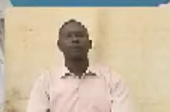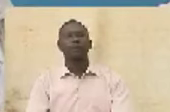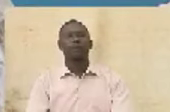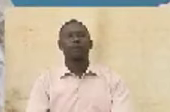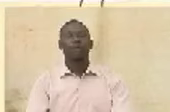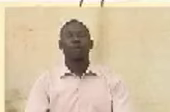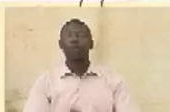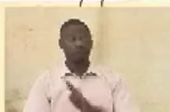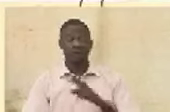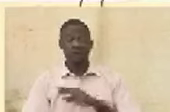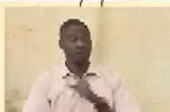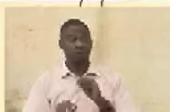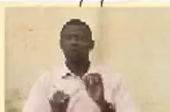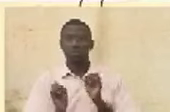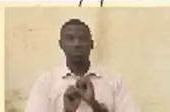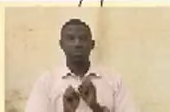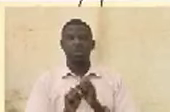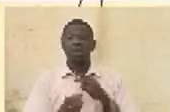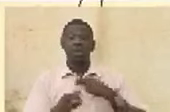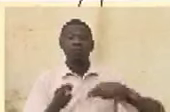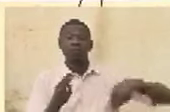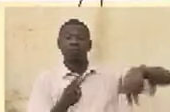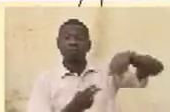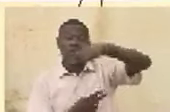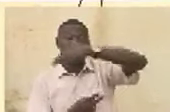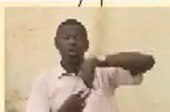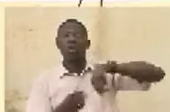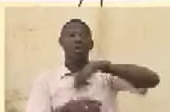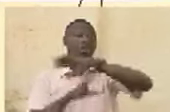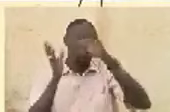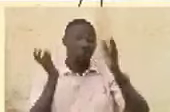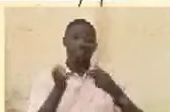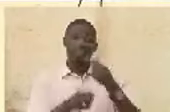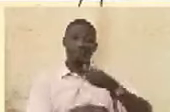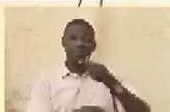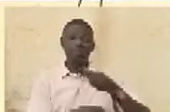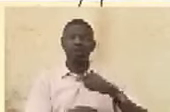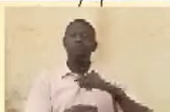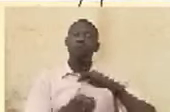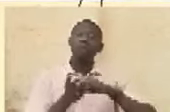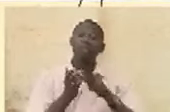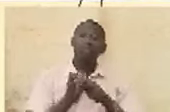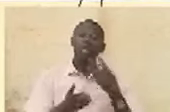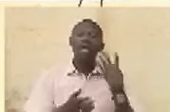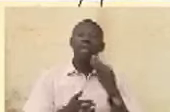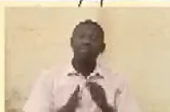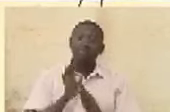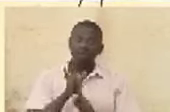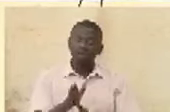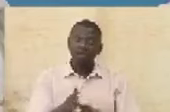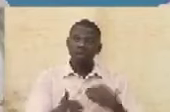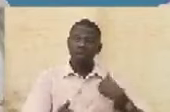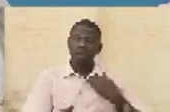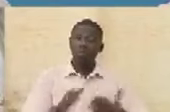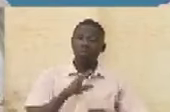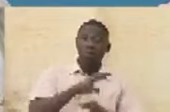No, they didn't do anything, but they surrounded the village so that those who want to run away and get away will be caught.